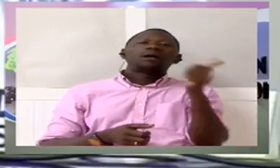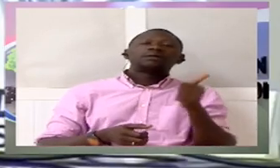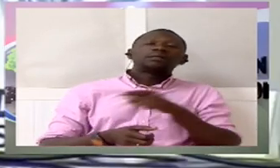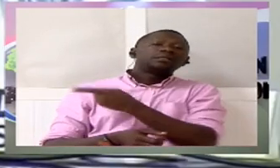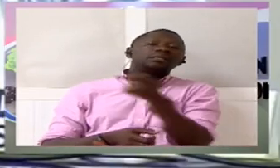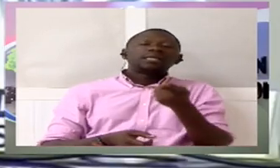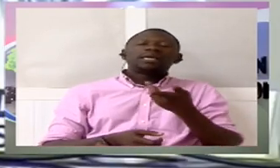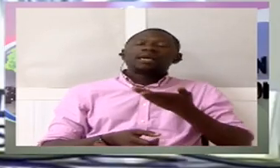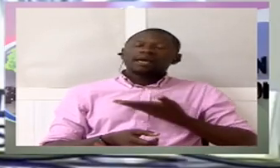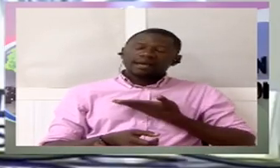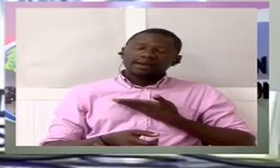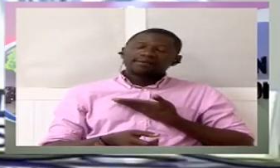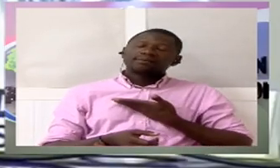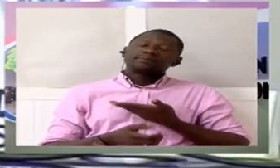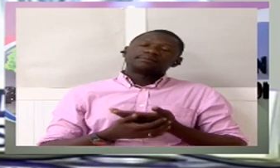they had